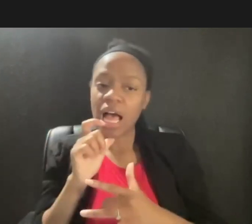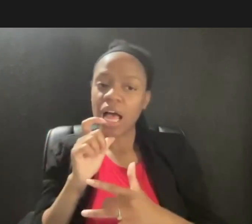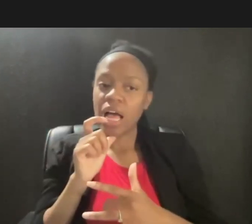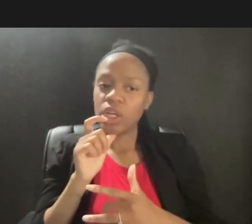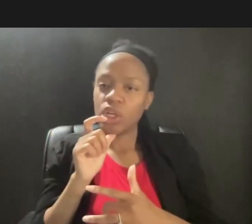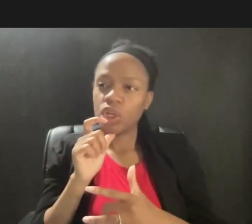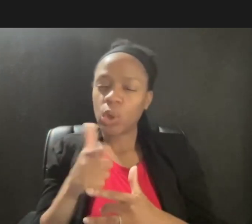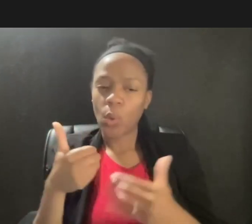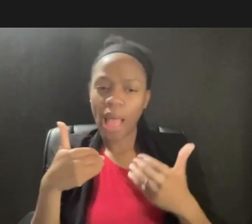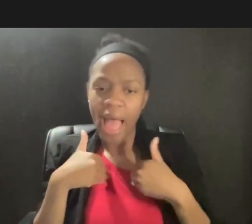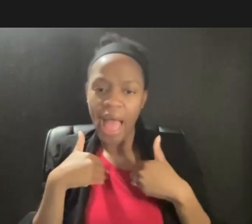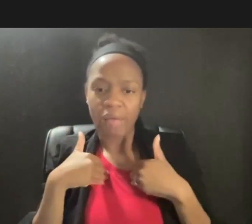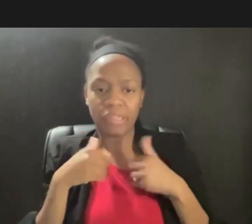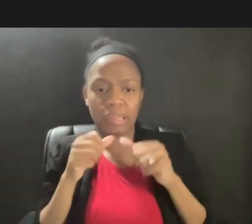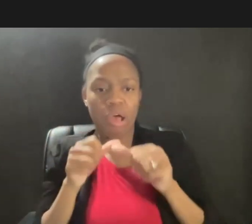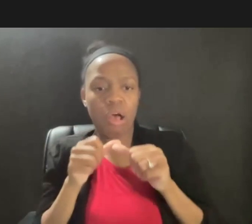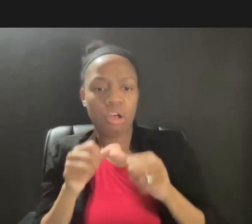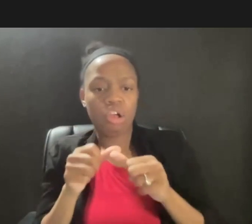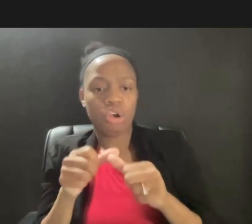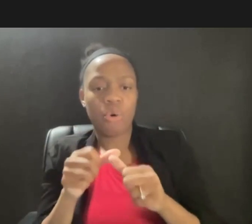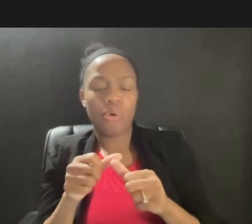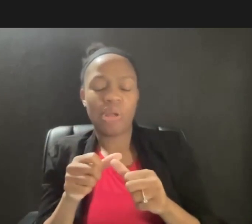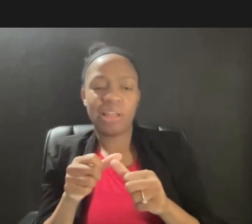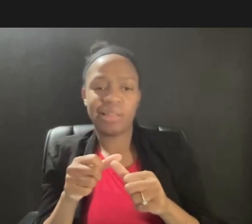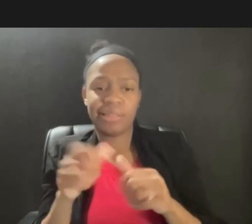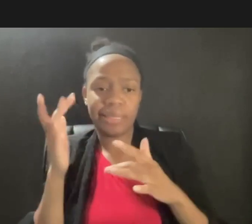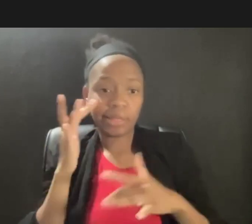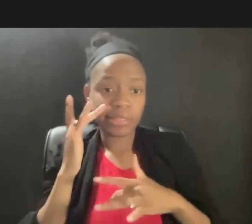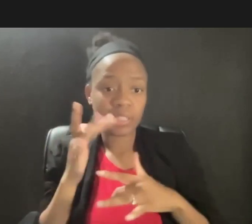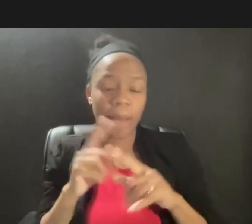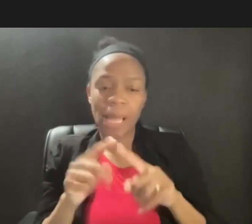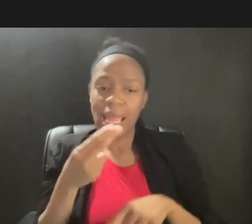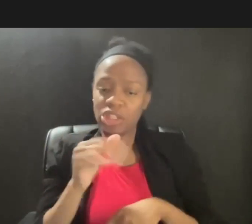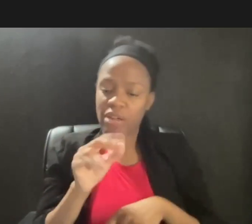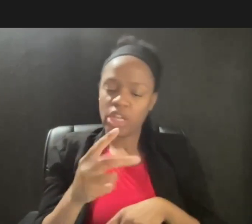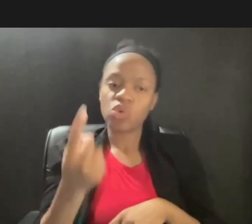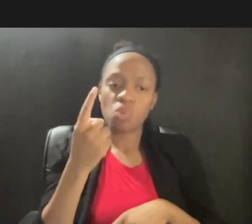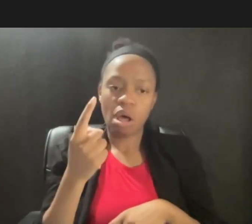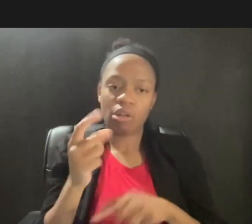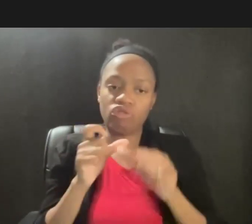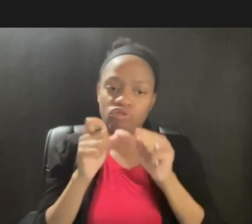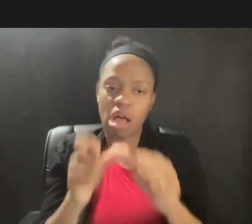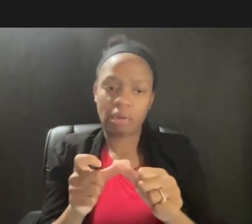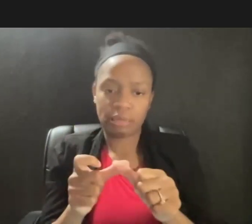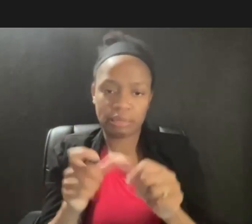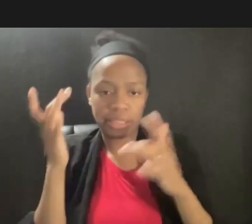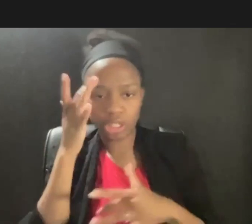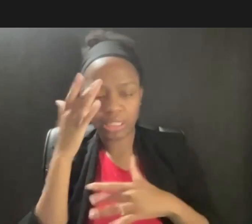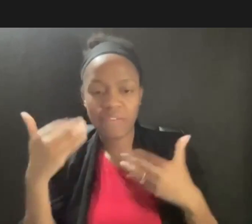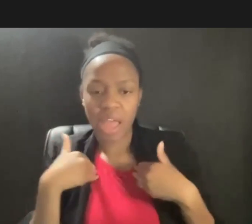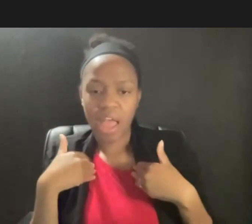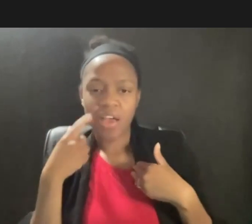it, HIV is one of those chronic conditions that I had faced for